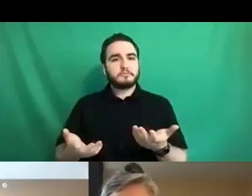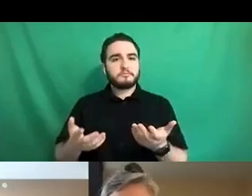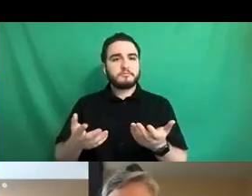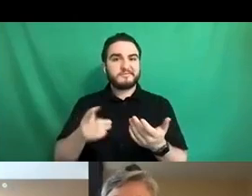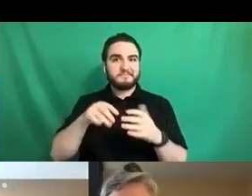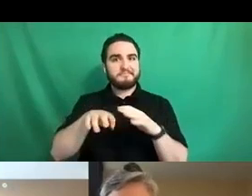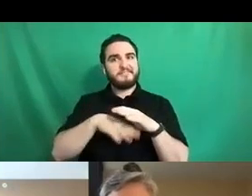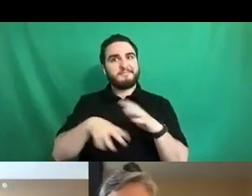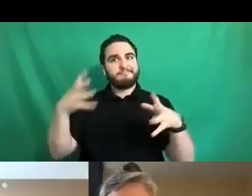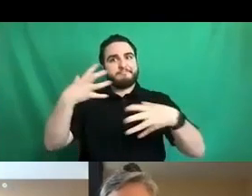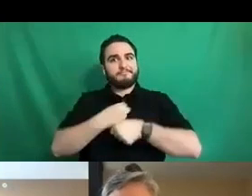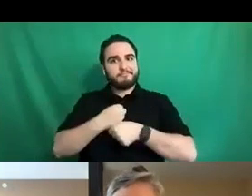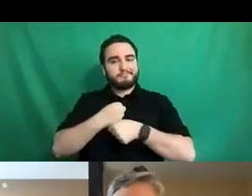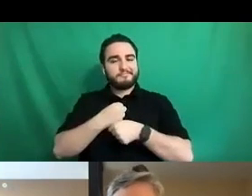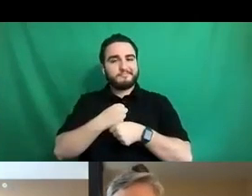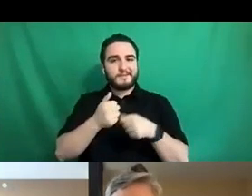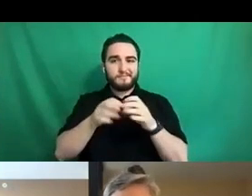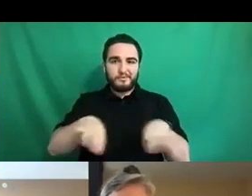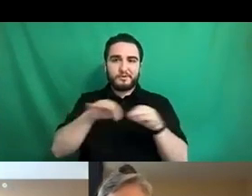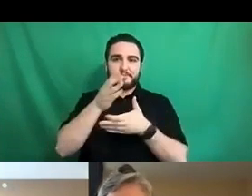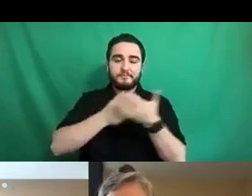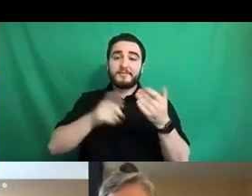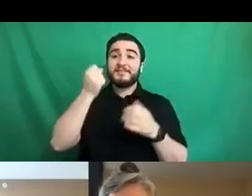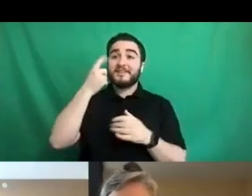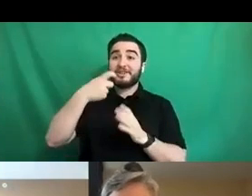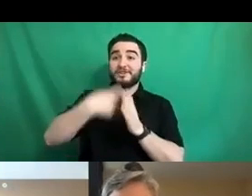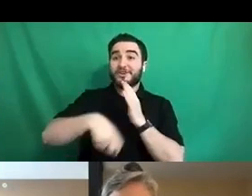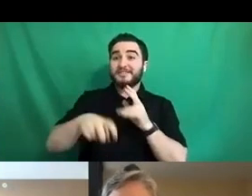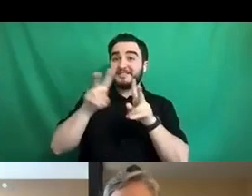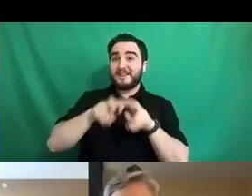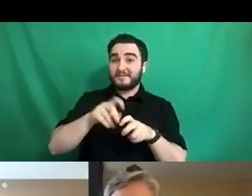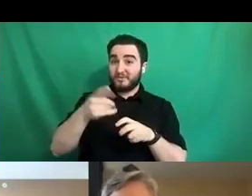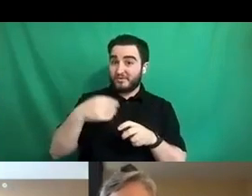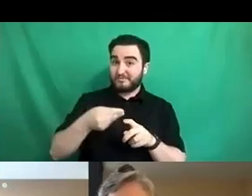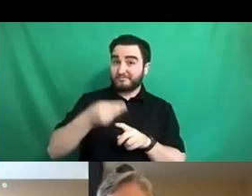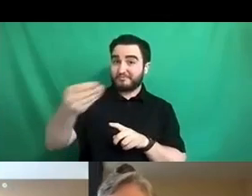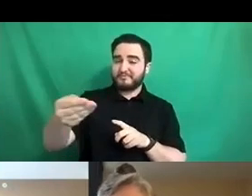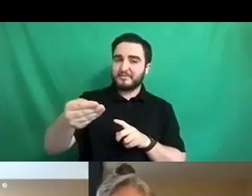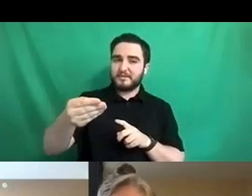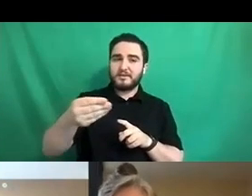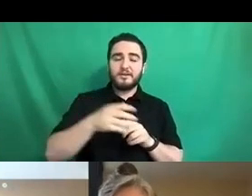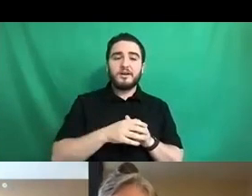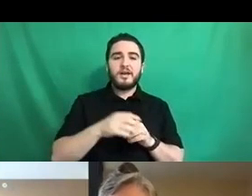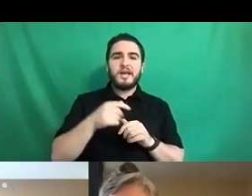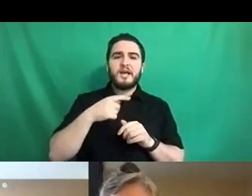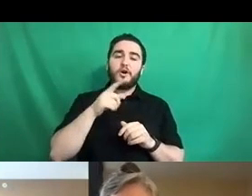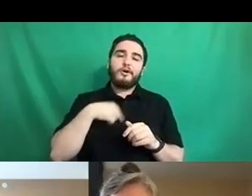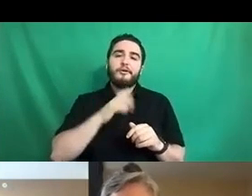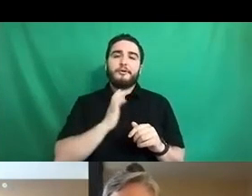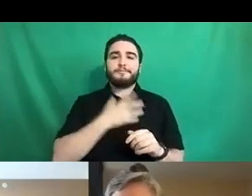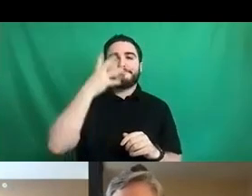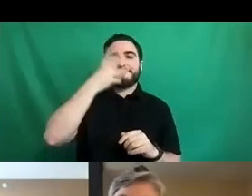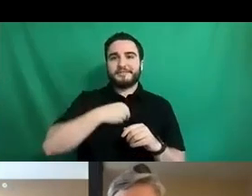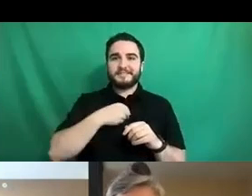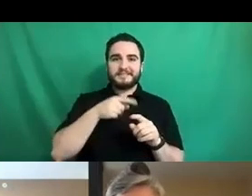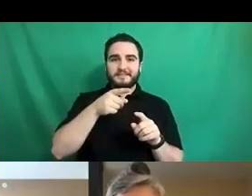basics of it, the most important pieces of it, and the cost analysis. If you want a copy of that, our pretty version that you're seeing there is